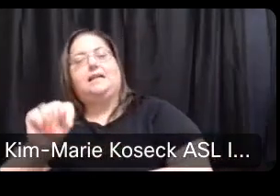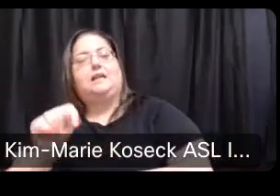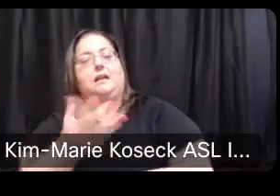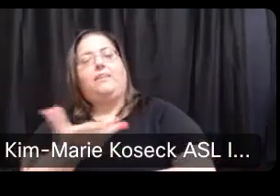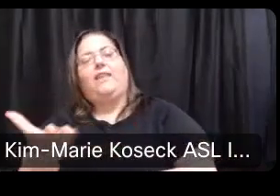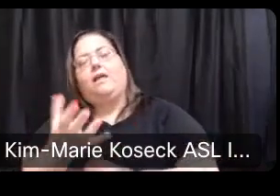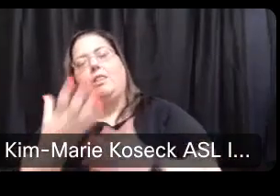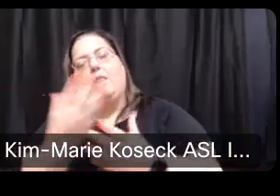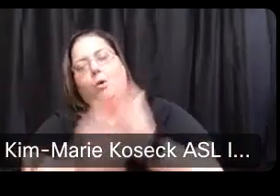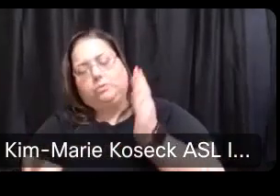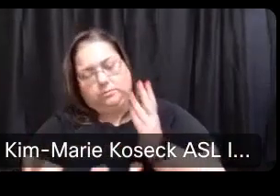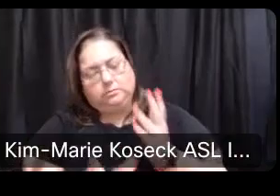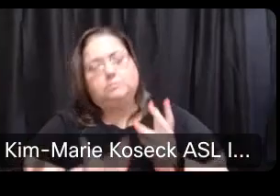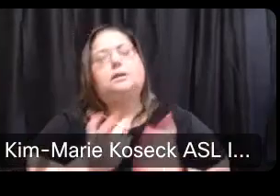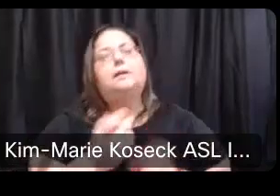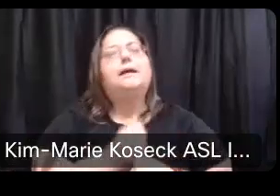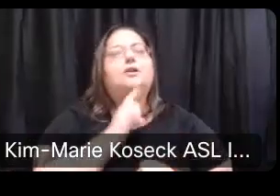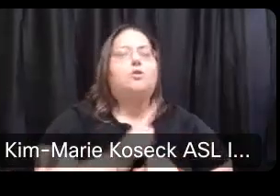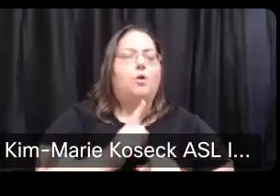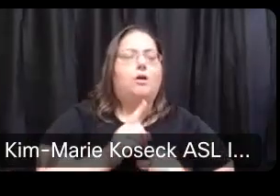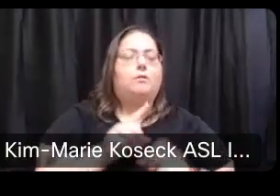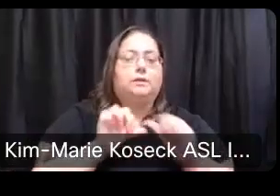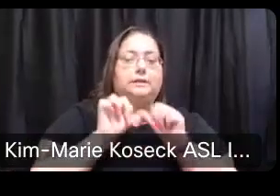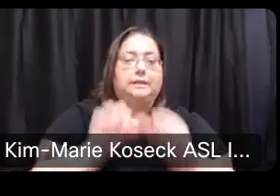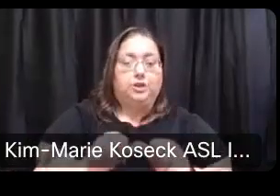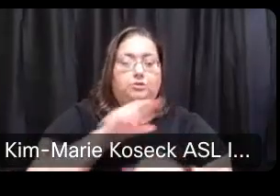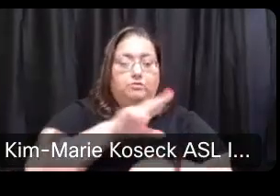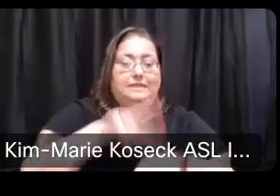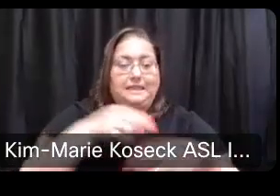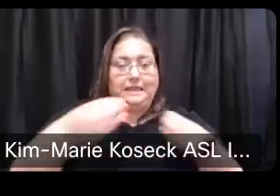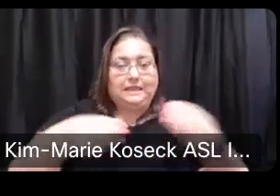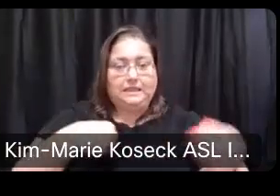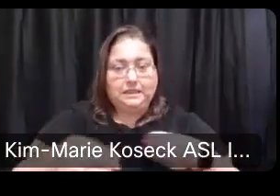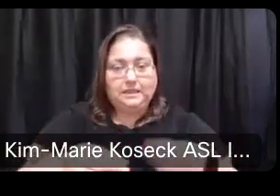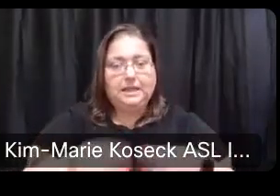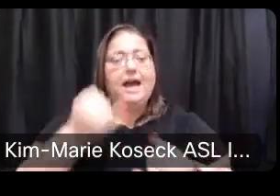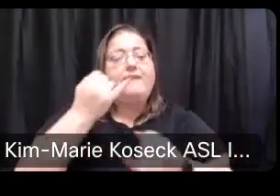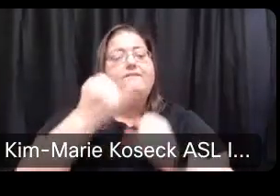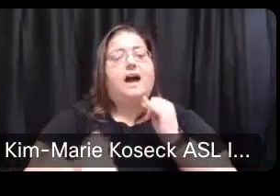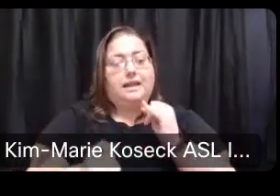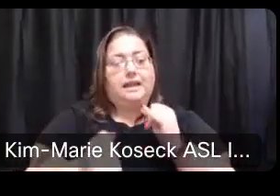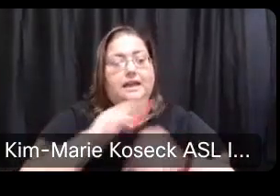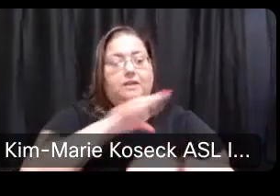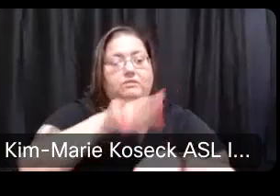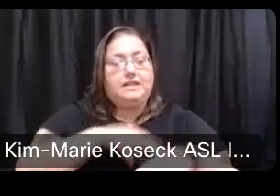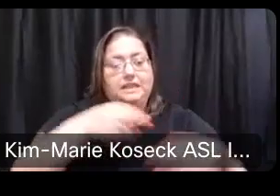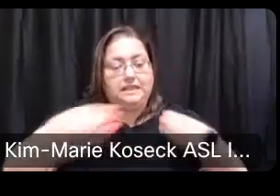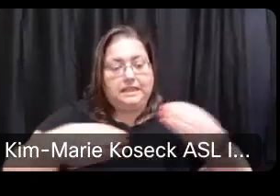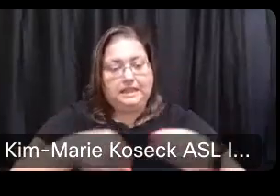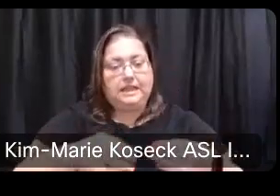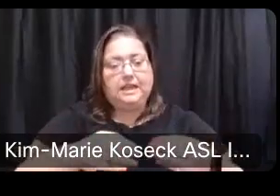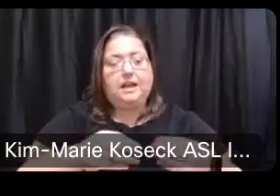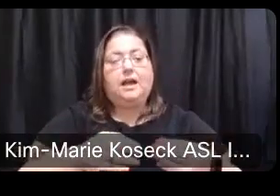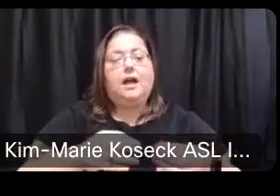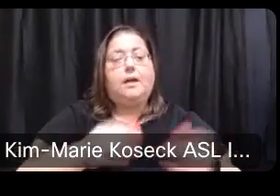guide future planning and ensure sustained resilience. And finally, resilience strategies and actions